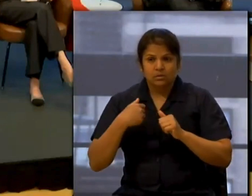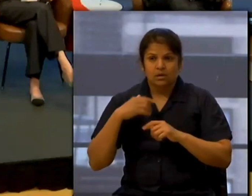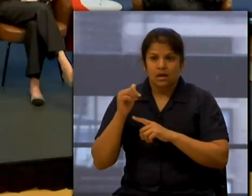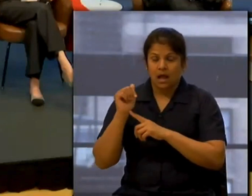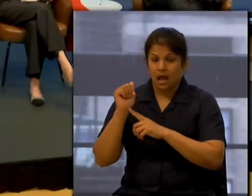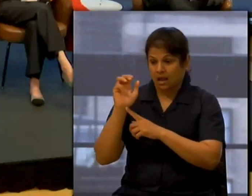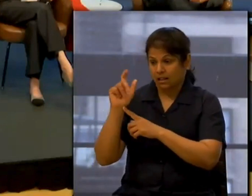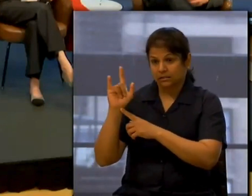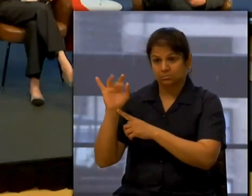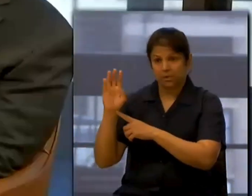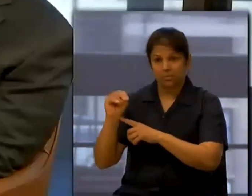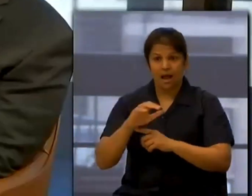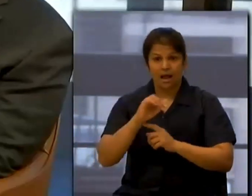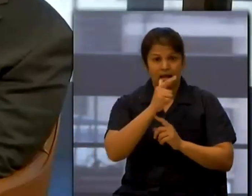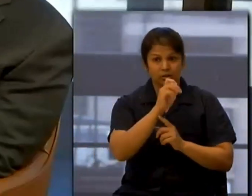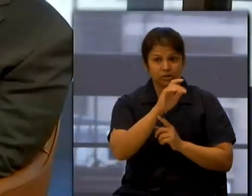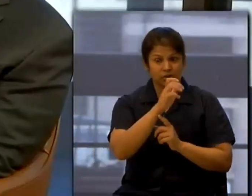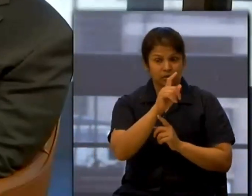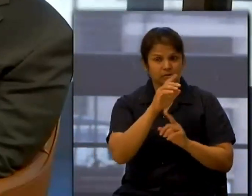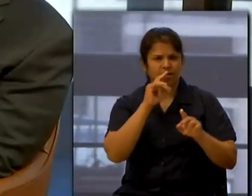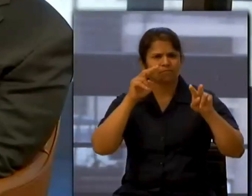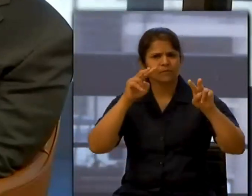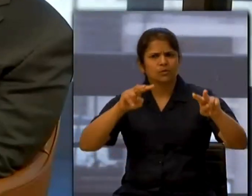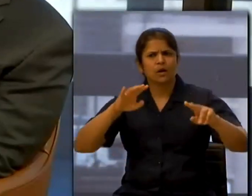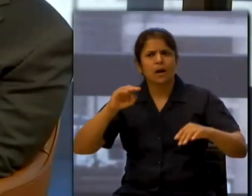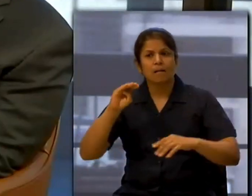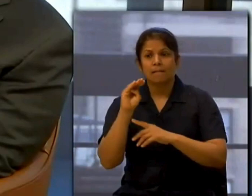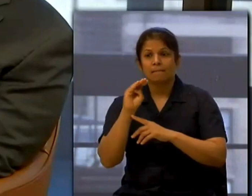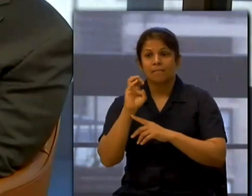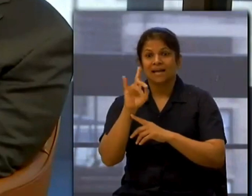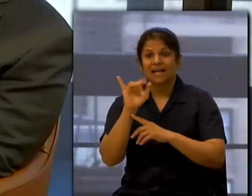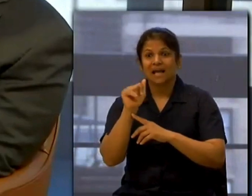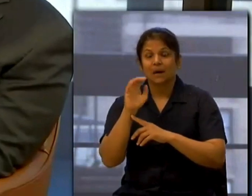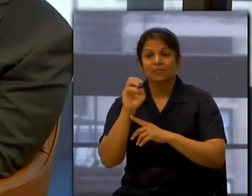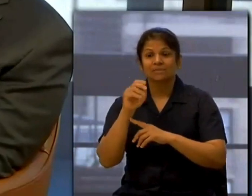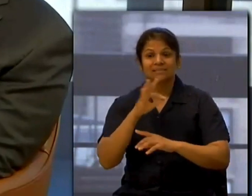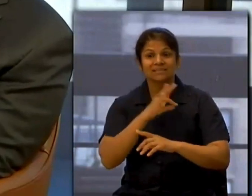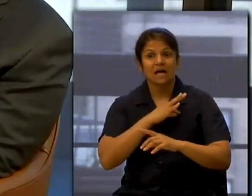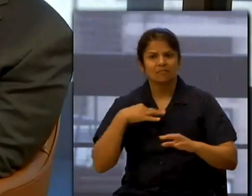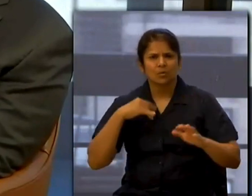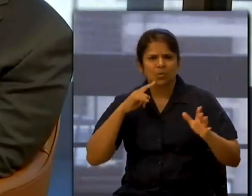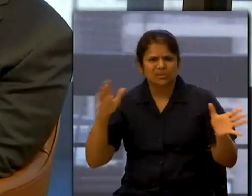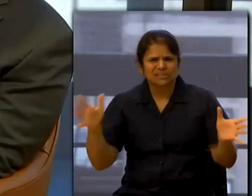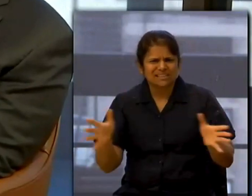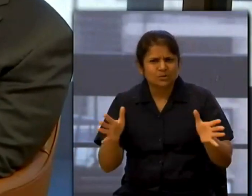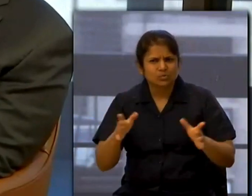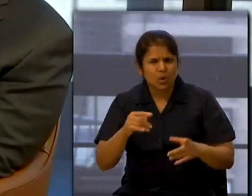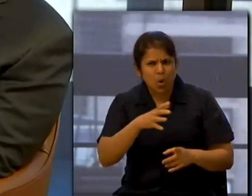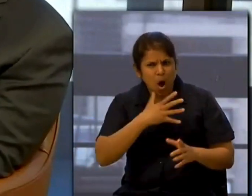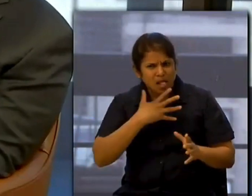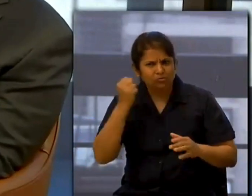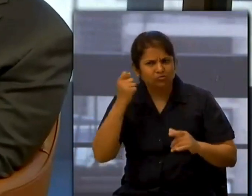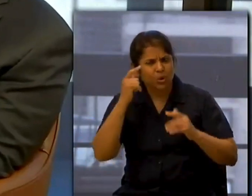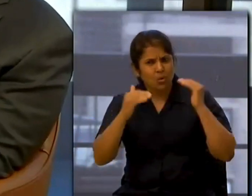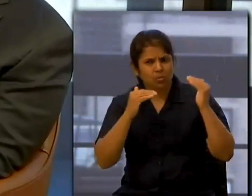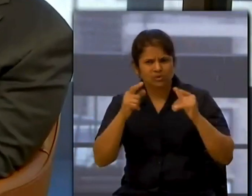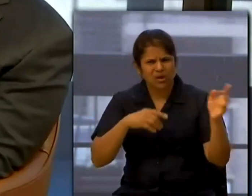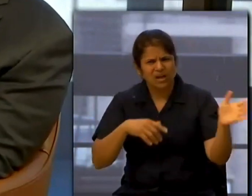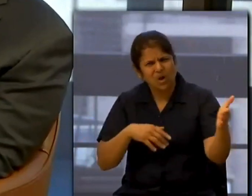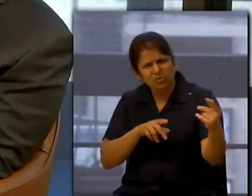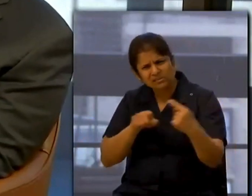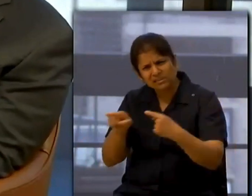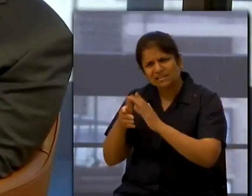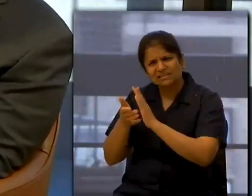pushing older adults and people with disabilities into skilled nursing and in nursing homes, and that we need a more